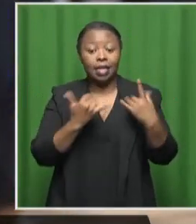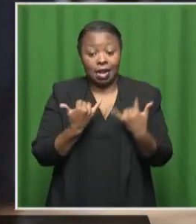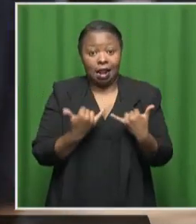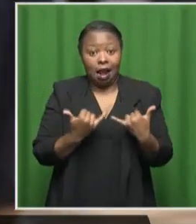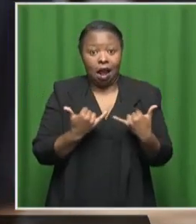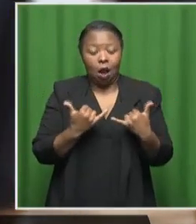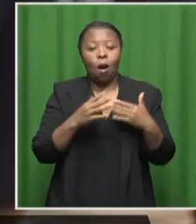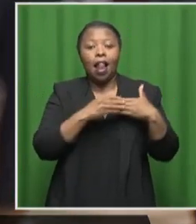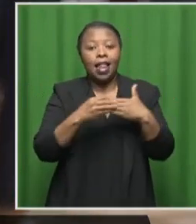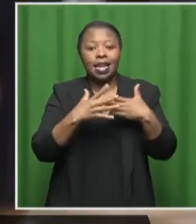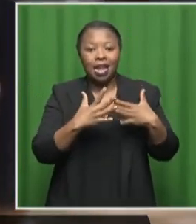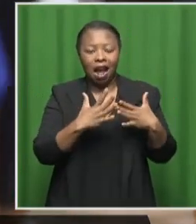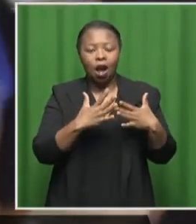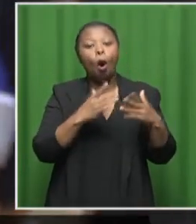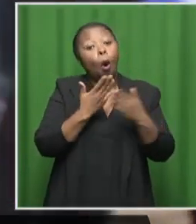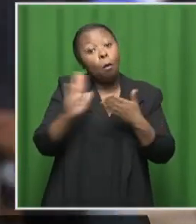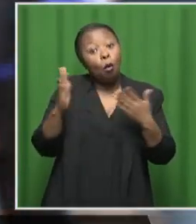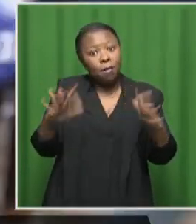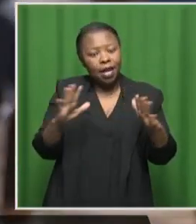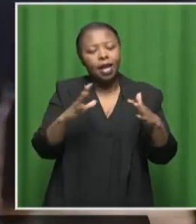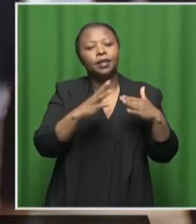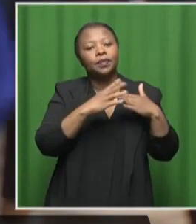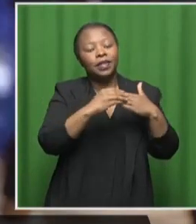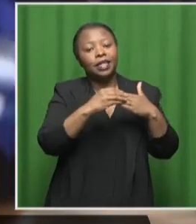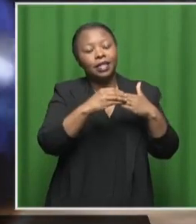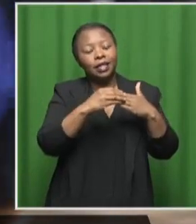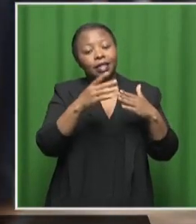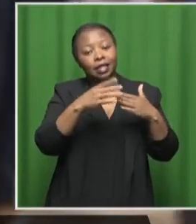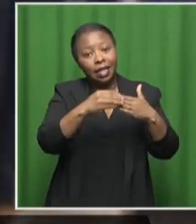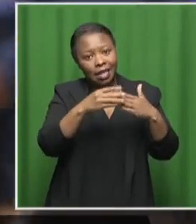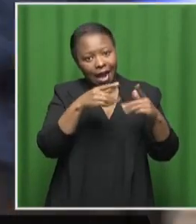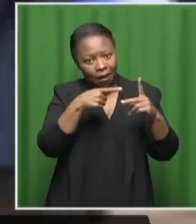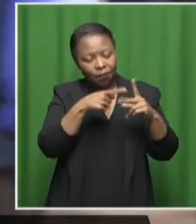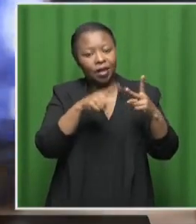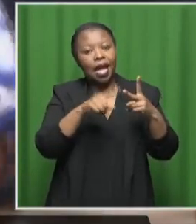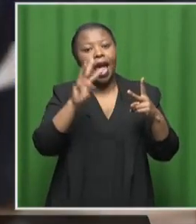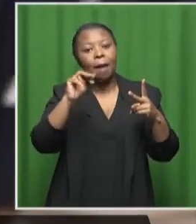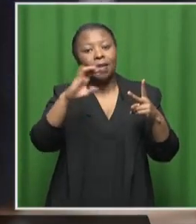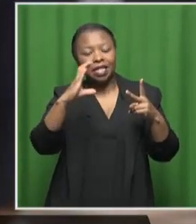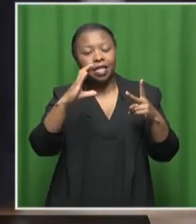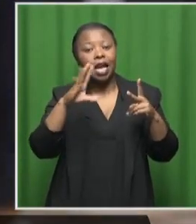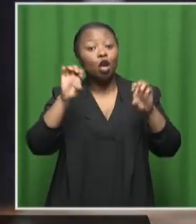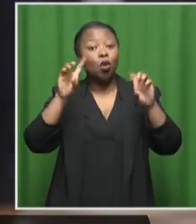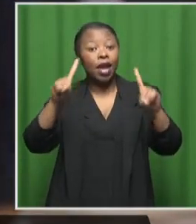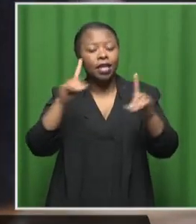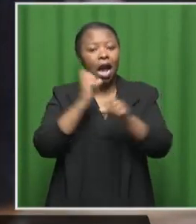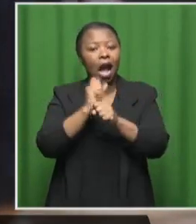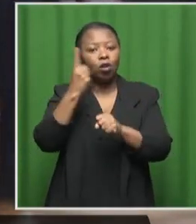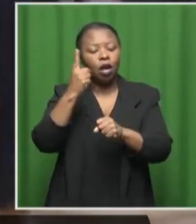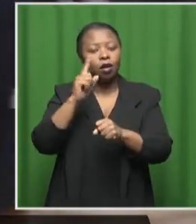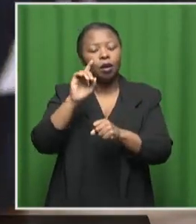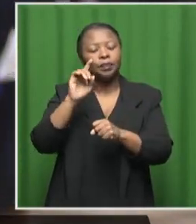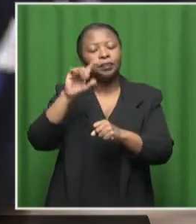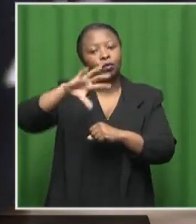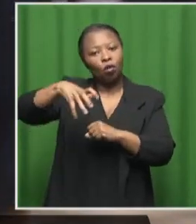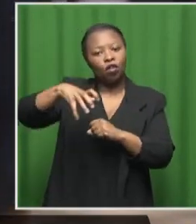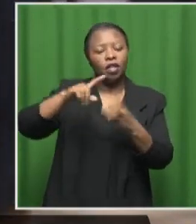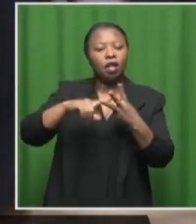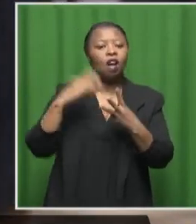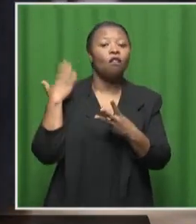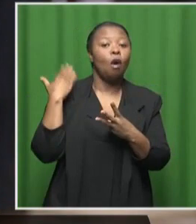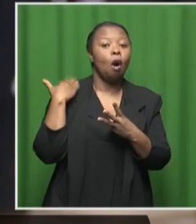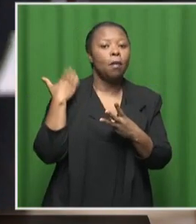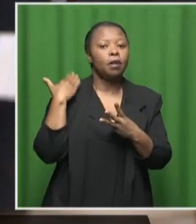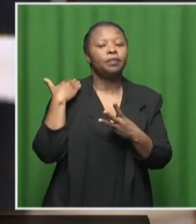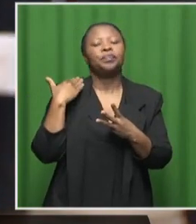being contested by Khume Ramulifho, who is the shadow MMC of education in the province of Gauteng, and also a former regional chairperson of